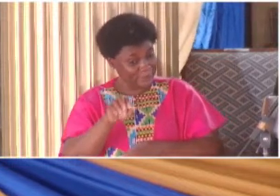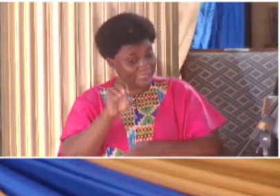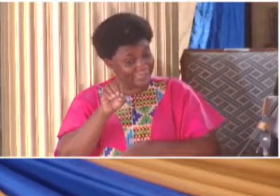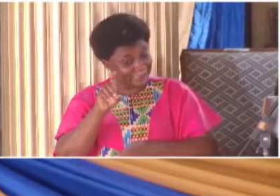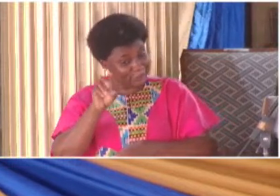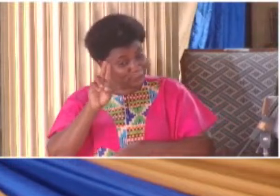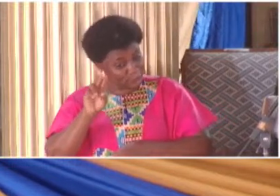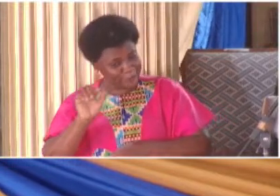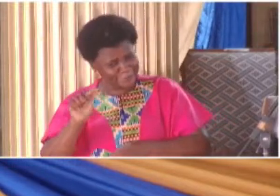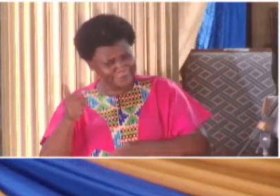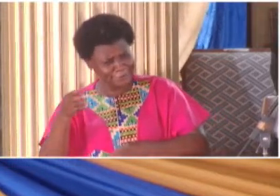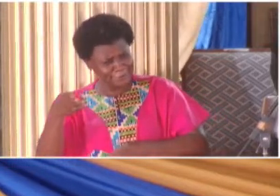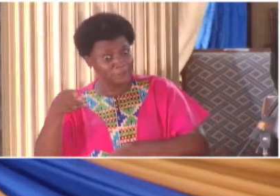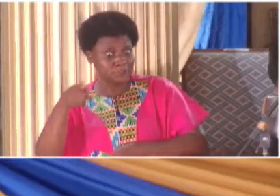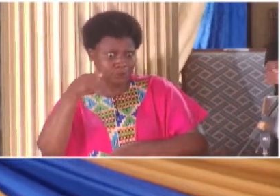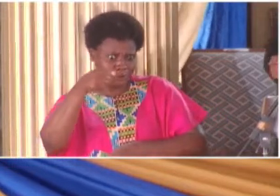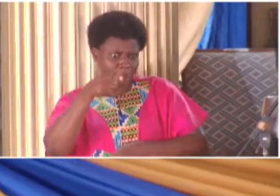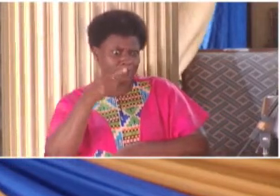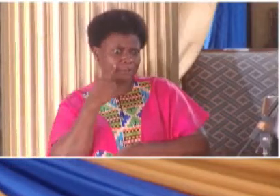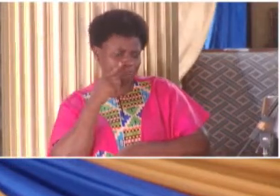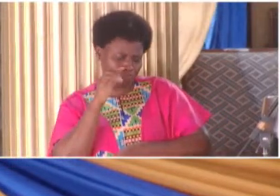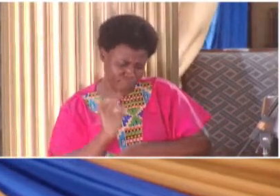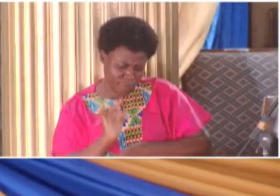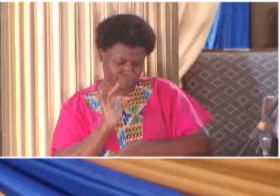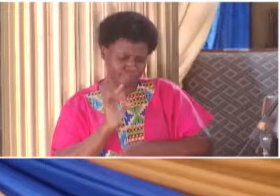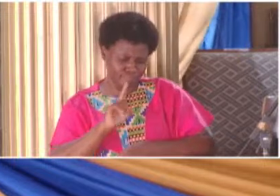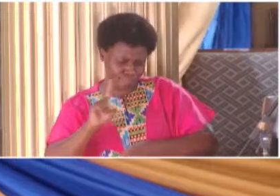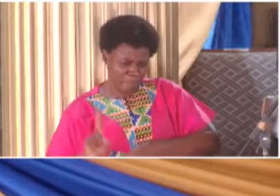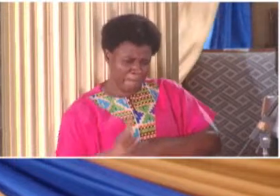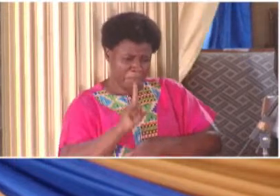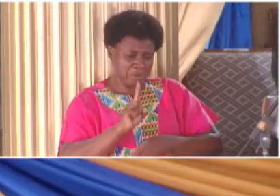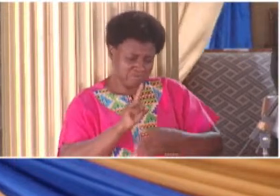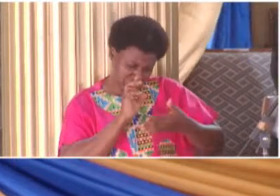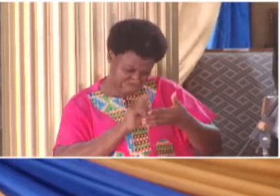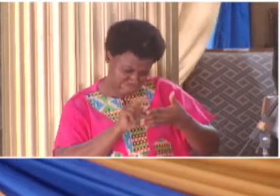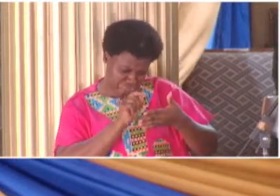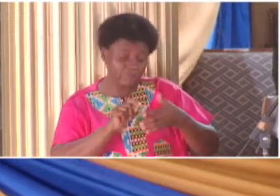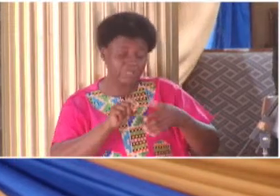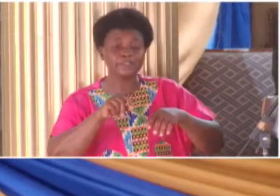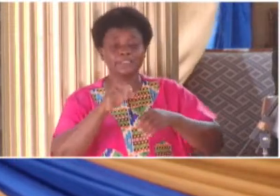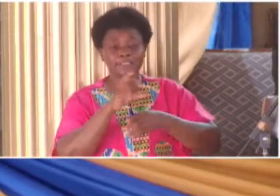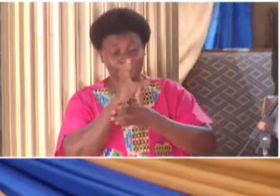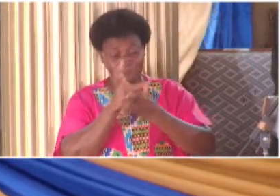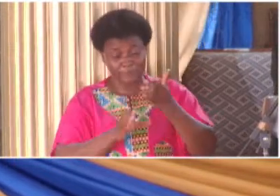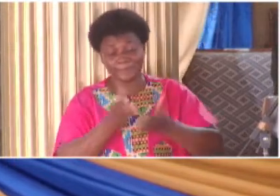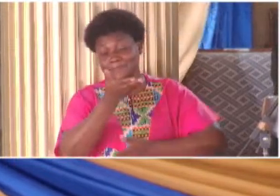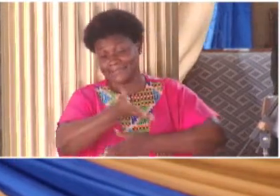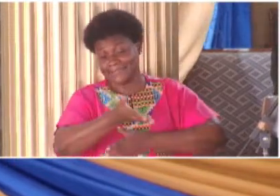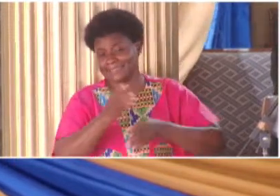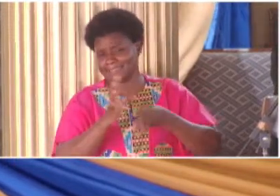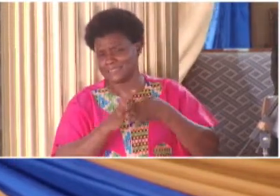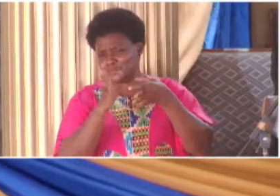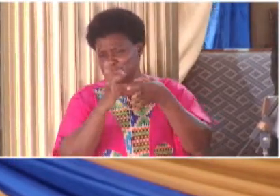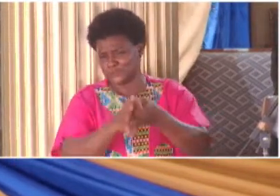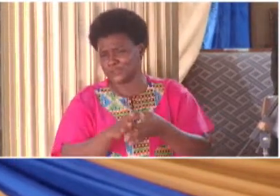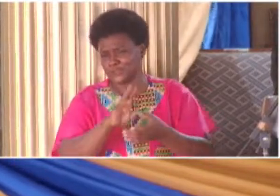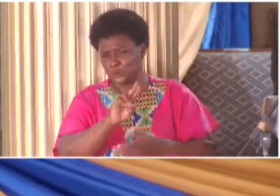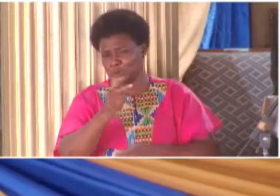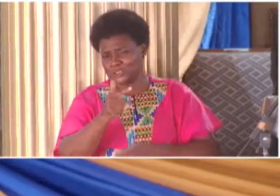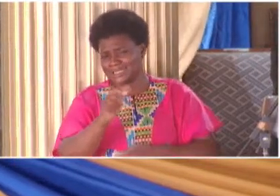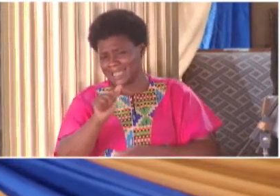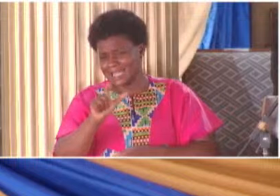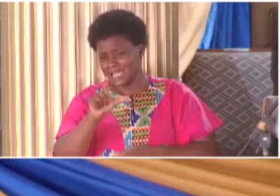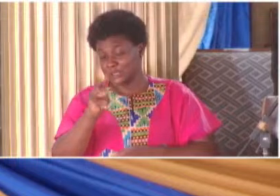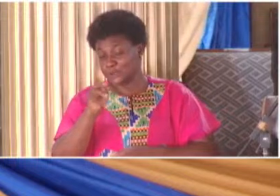www.ug.edu.gh, click on the Alumni tab, which is next to the Student tab, and please fill the form and join the UG